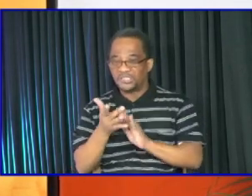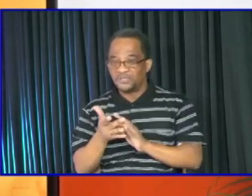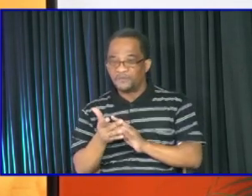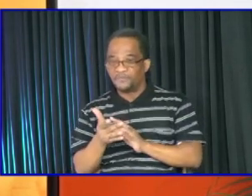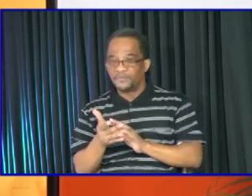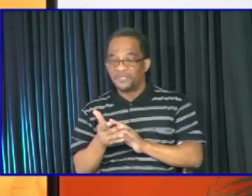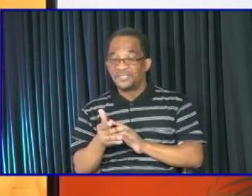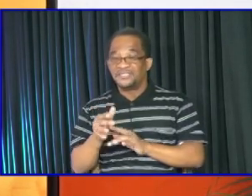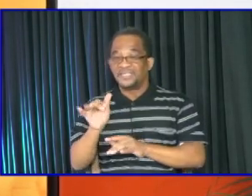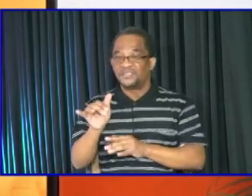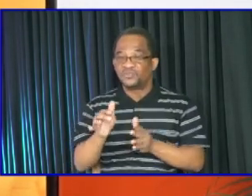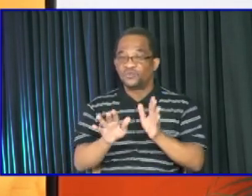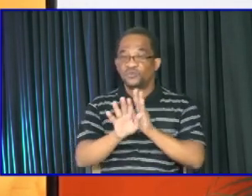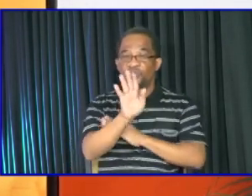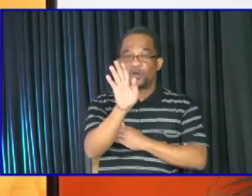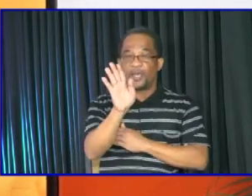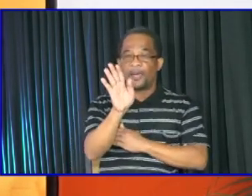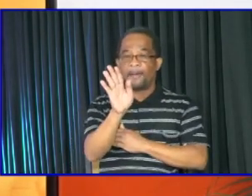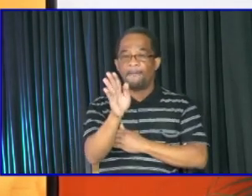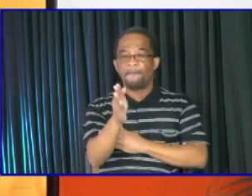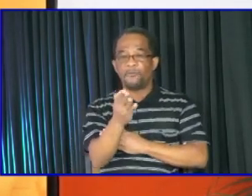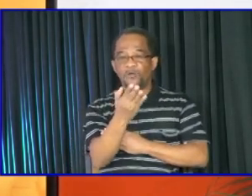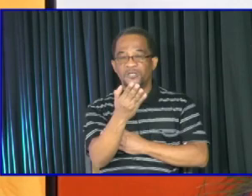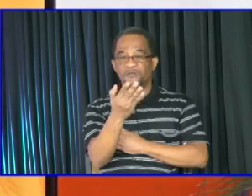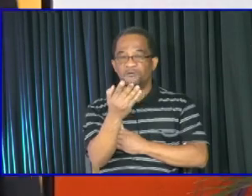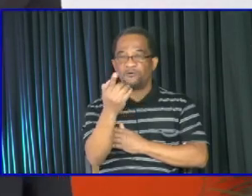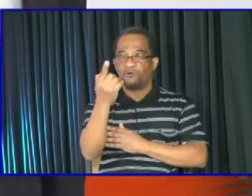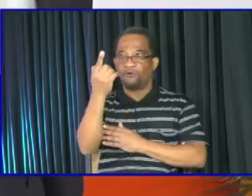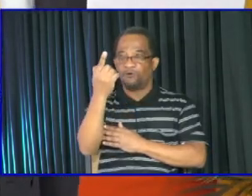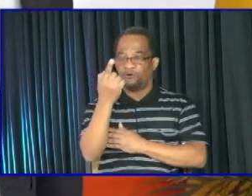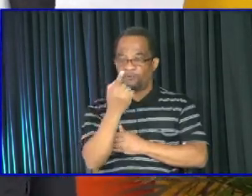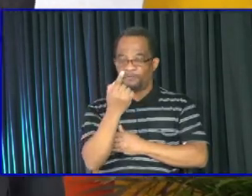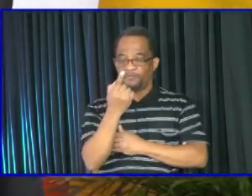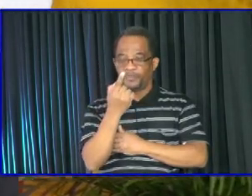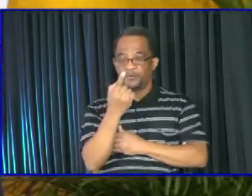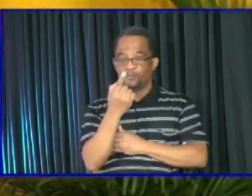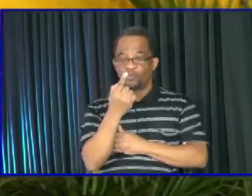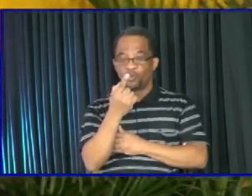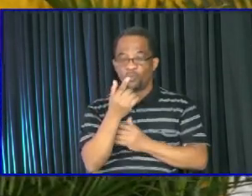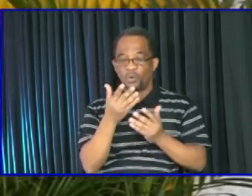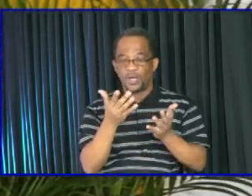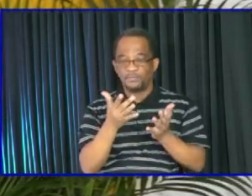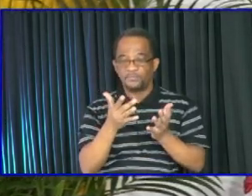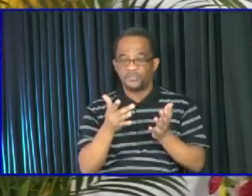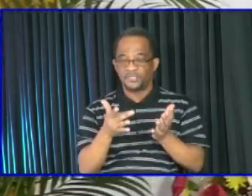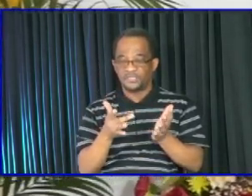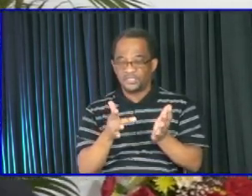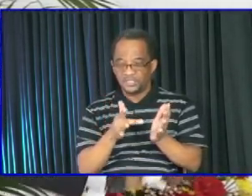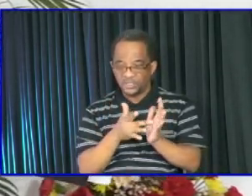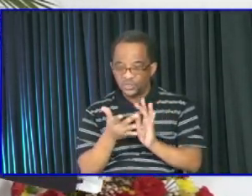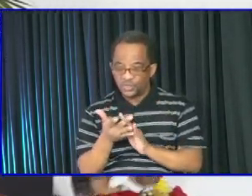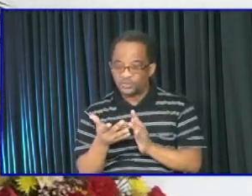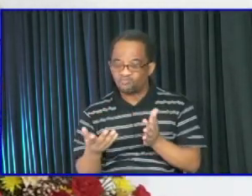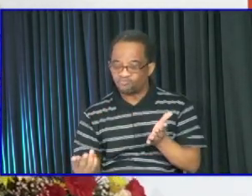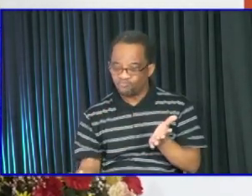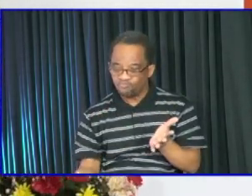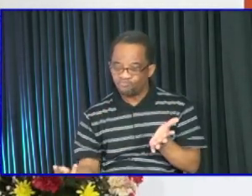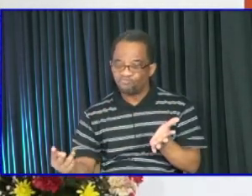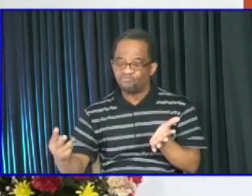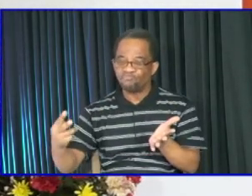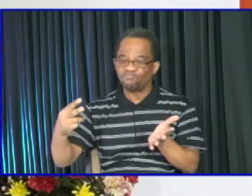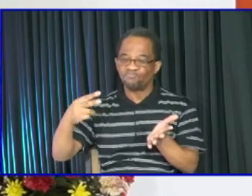Sunday morning came. That Sunday morning came when Jesus Christ, the life-giving Lord and